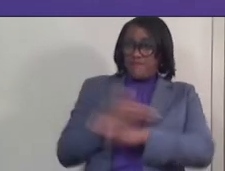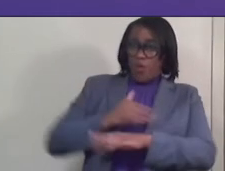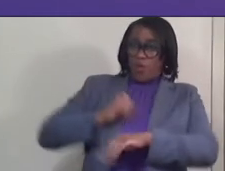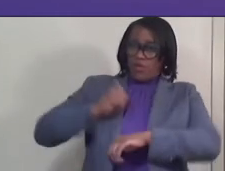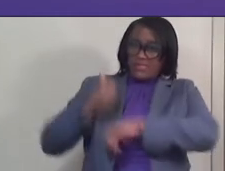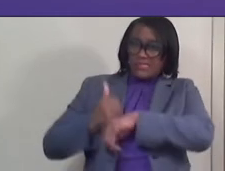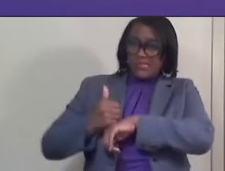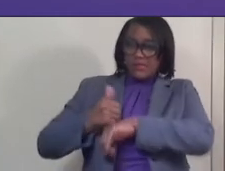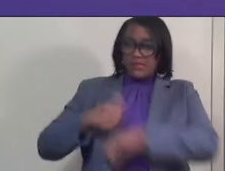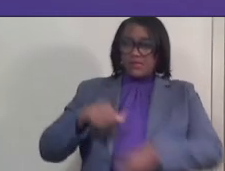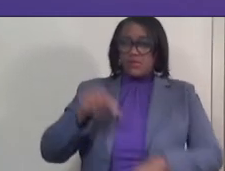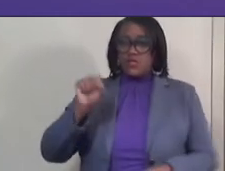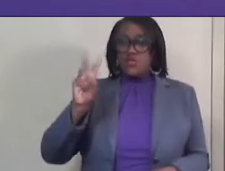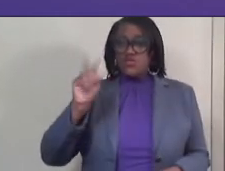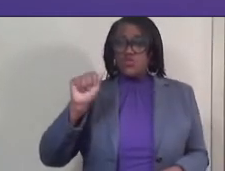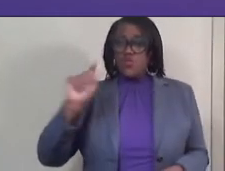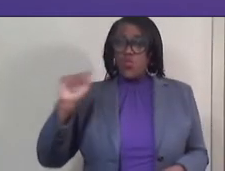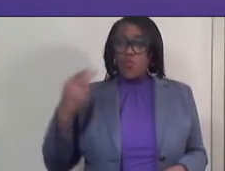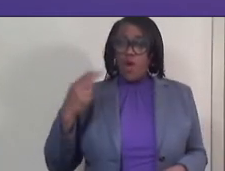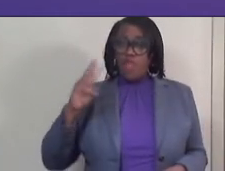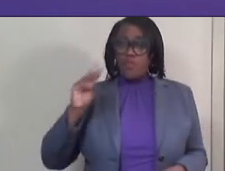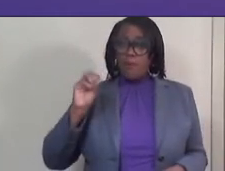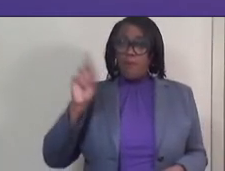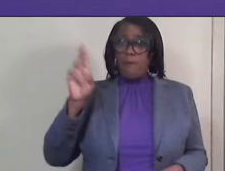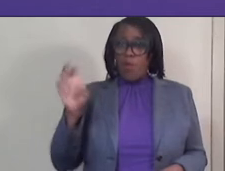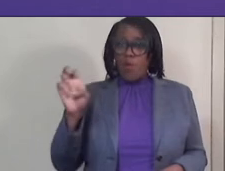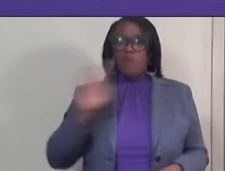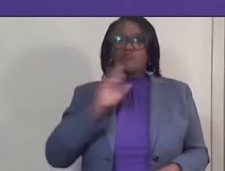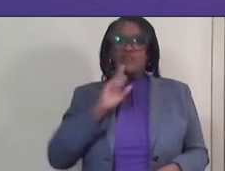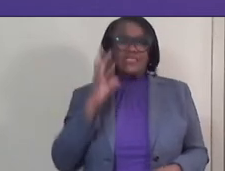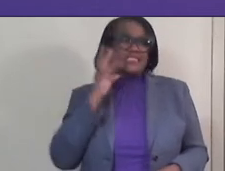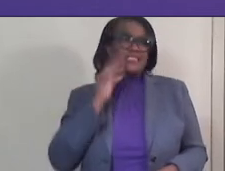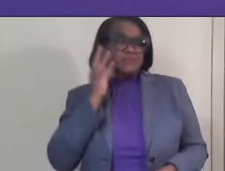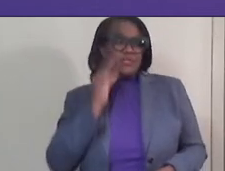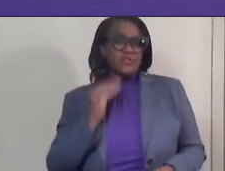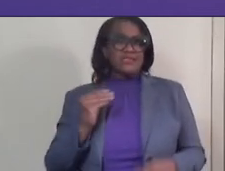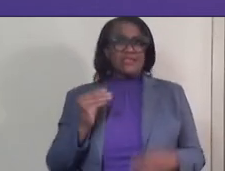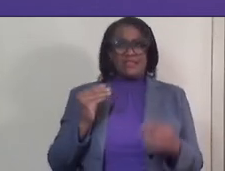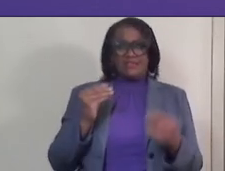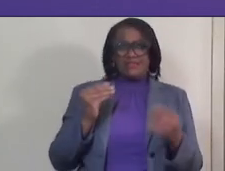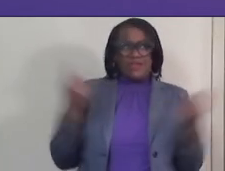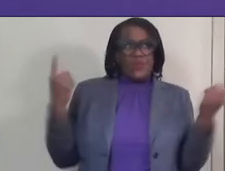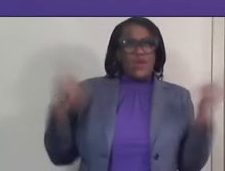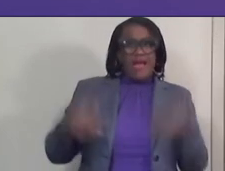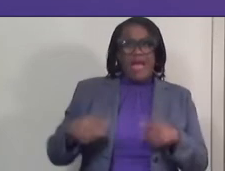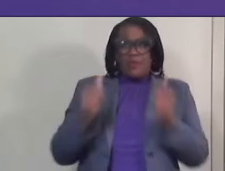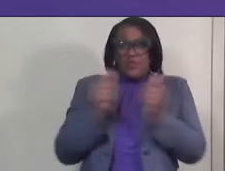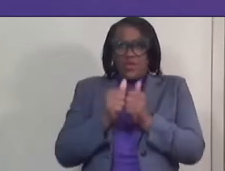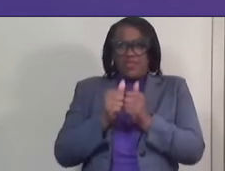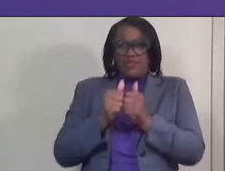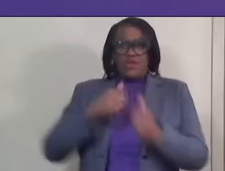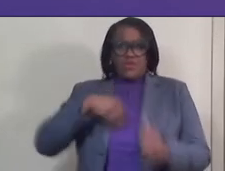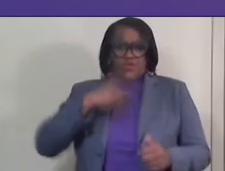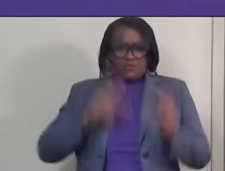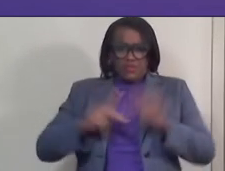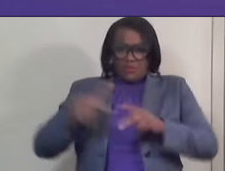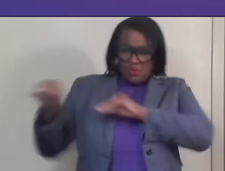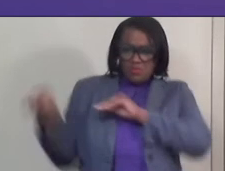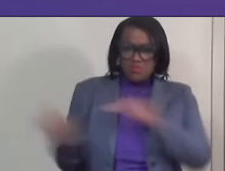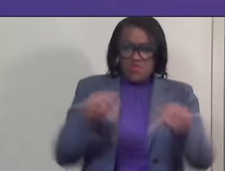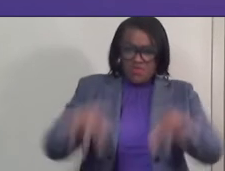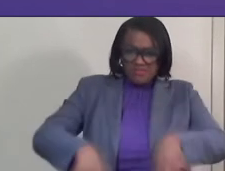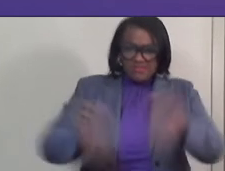Swarthmore and after are experiencing the effects of gentrification and loss of